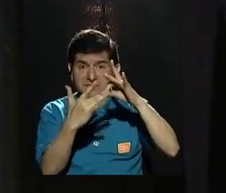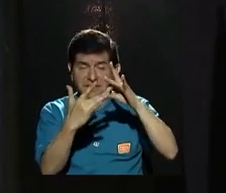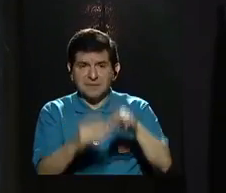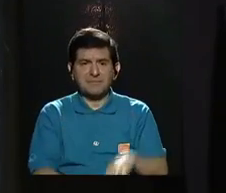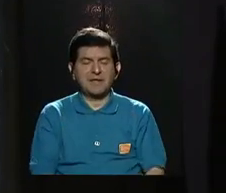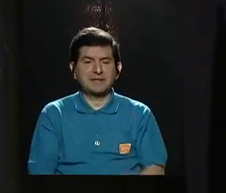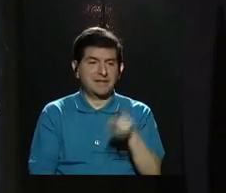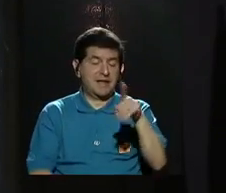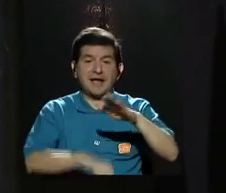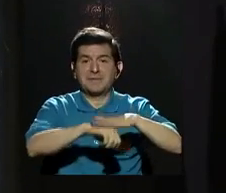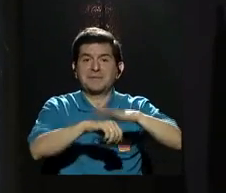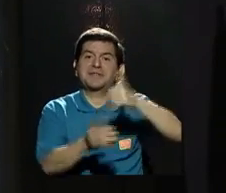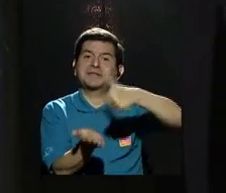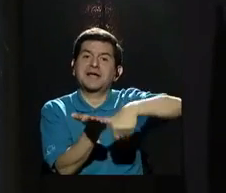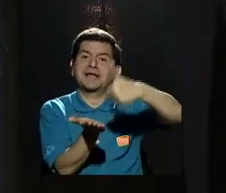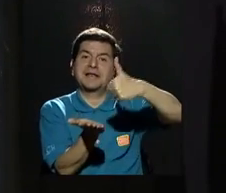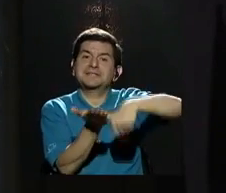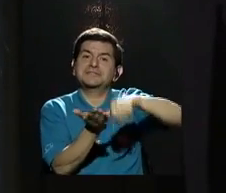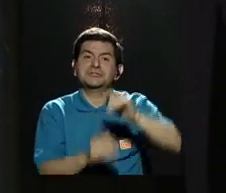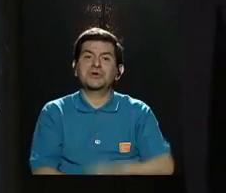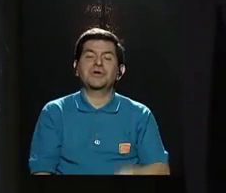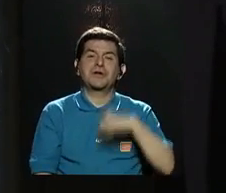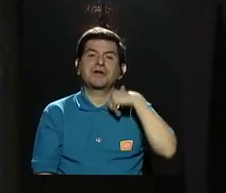his billions.